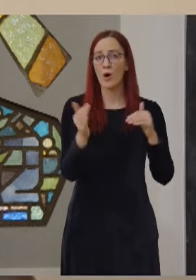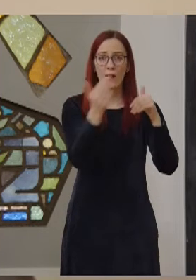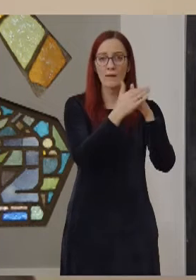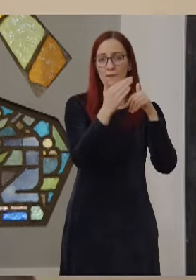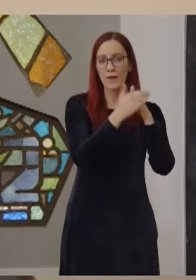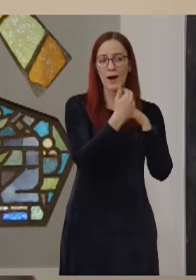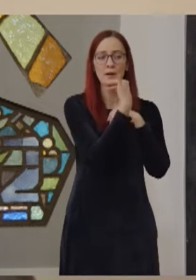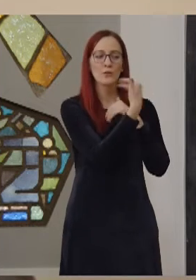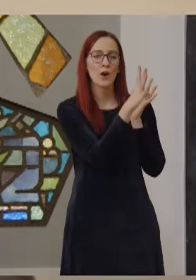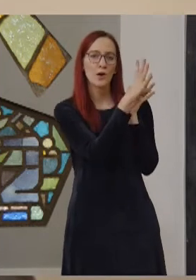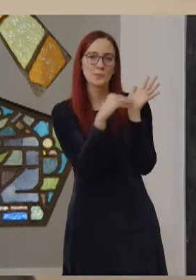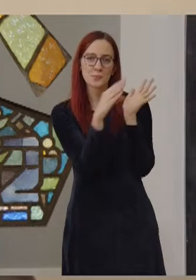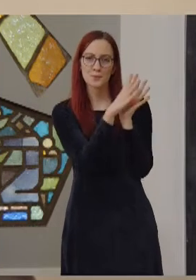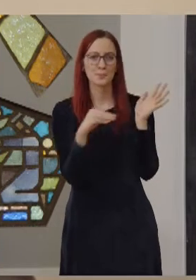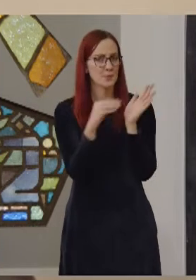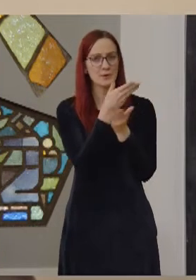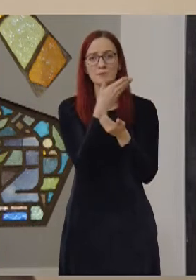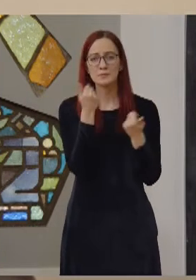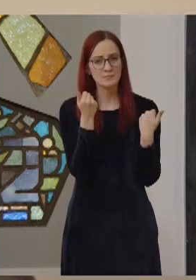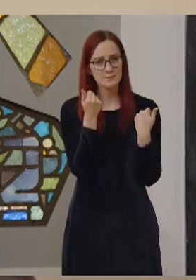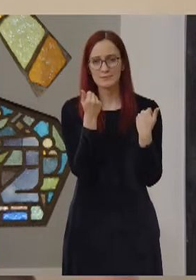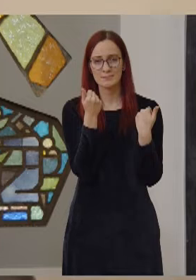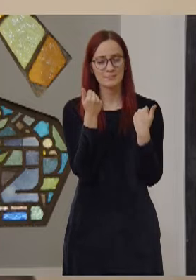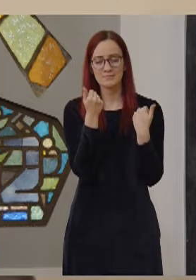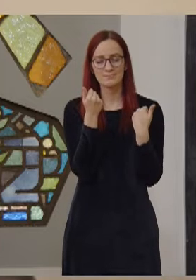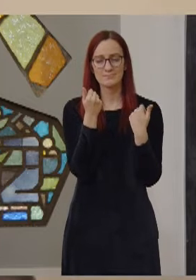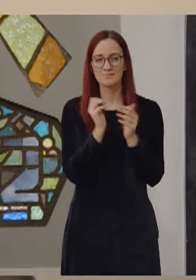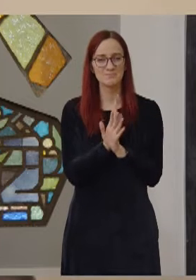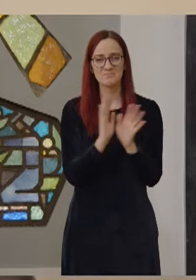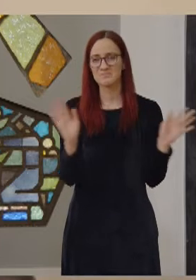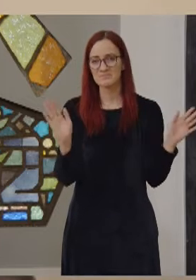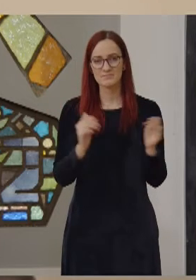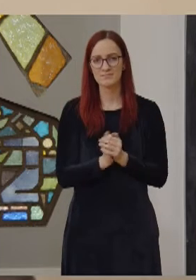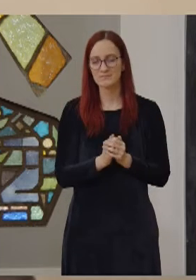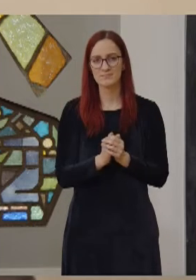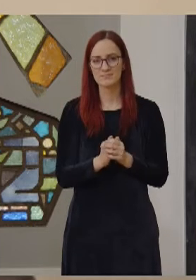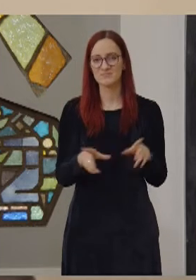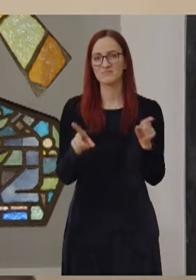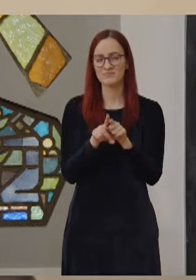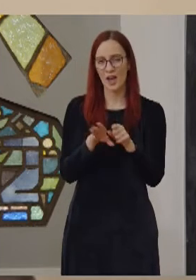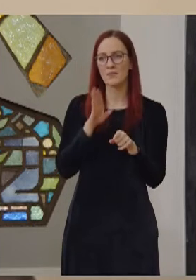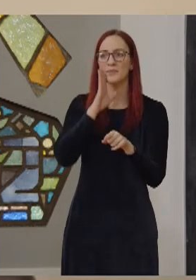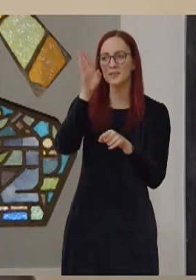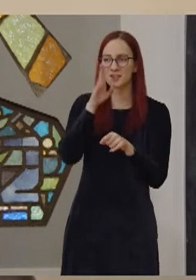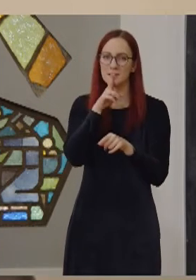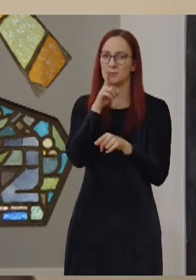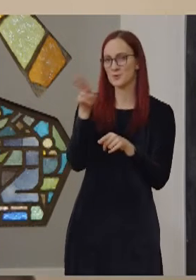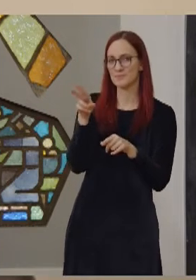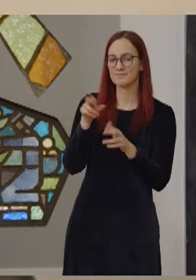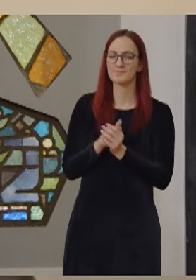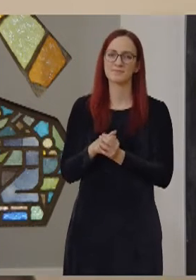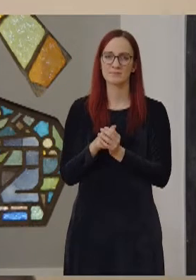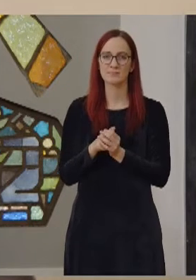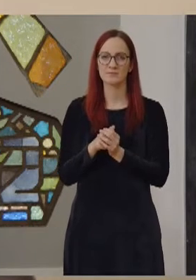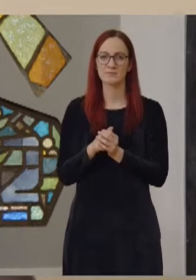are prevailing not only among policymakers and the executive branch, but also within our